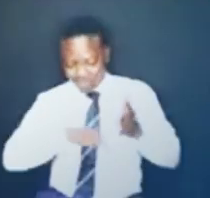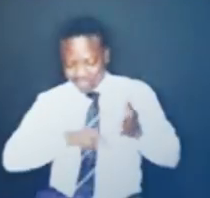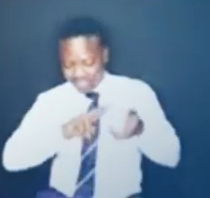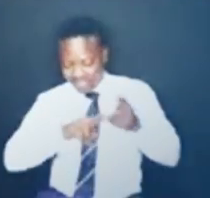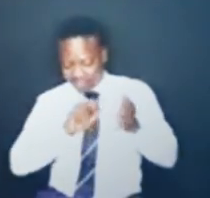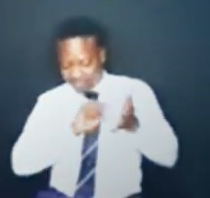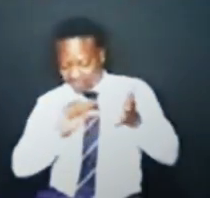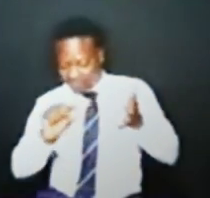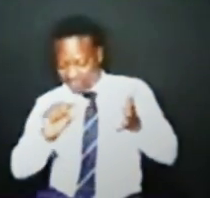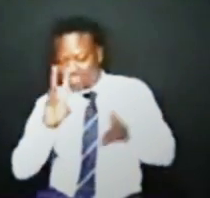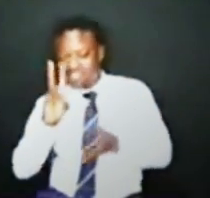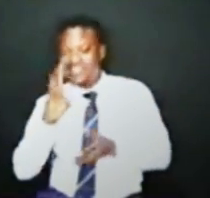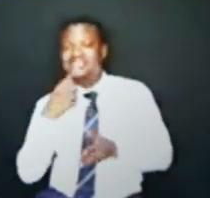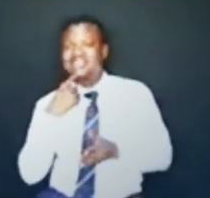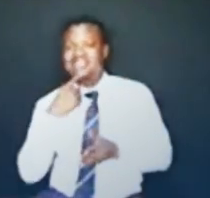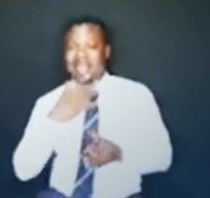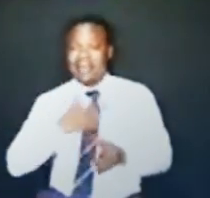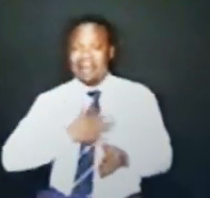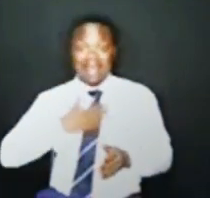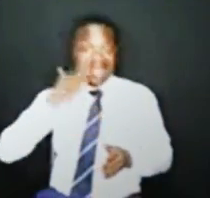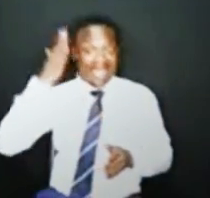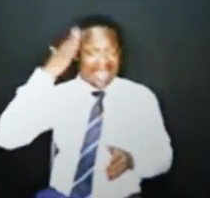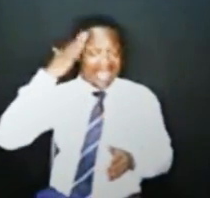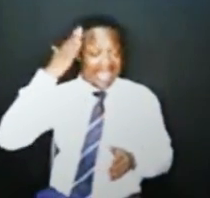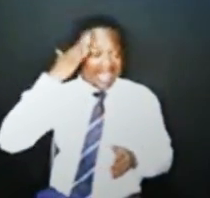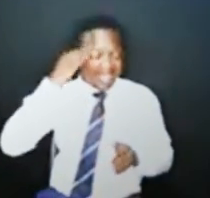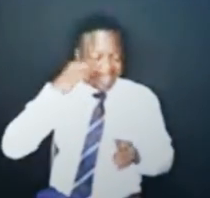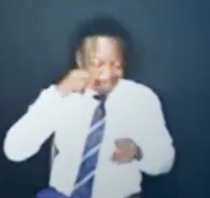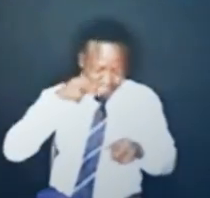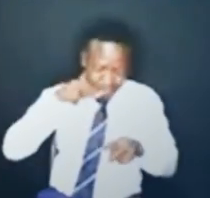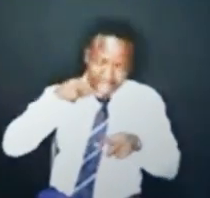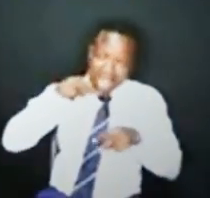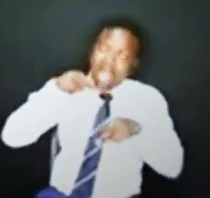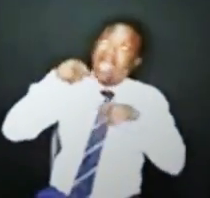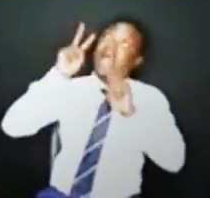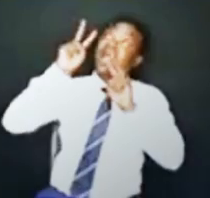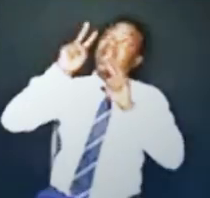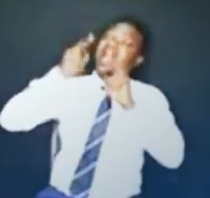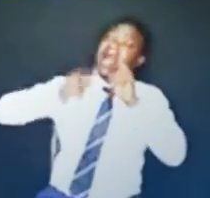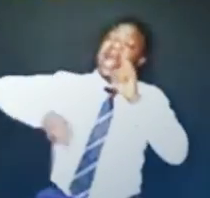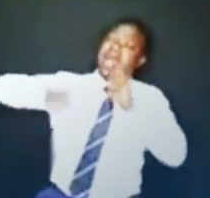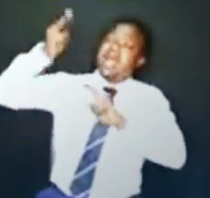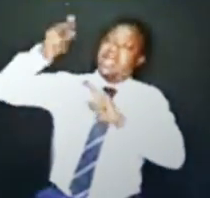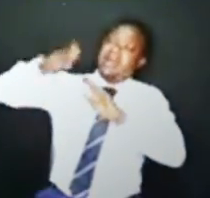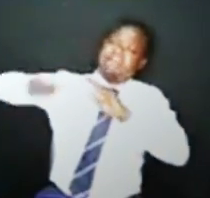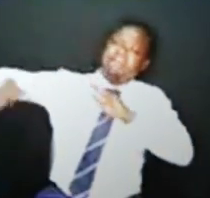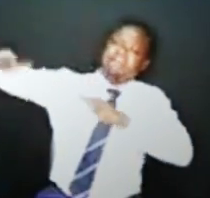9 verses. Then my head will be exalted above my enemies.